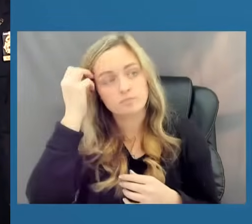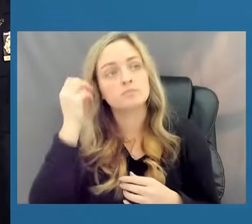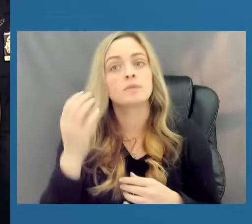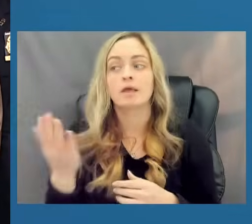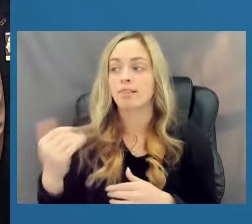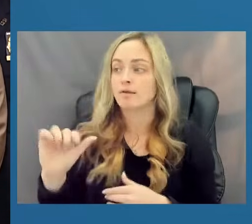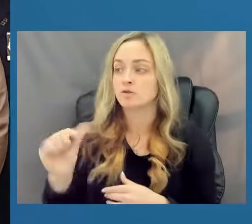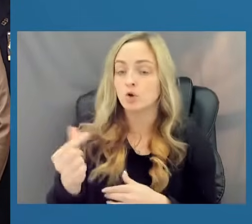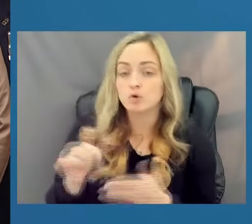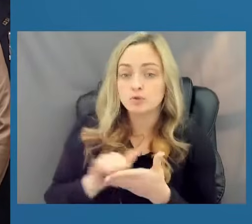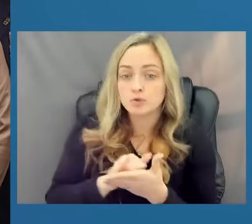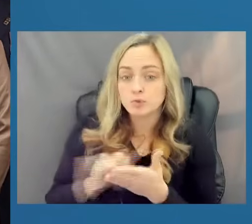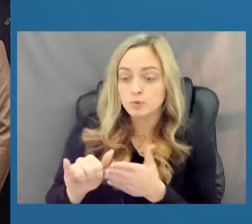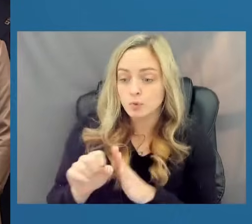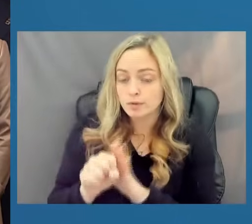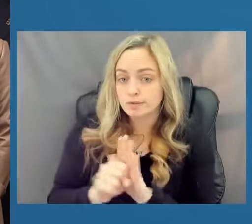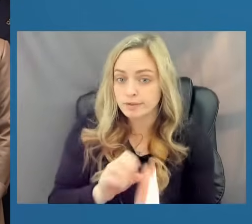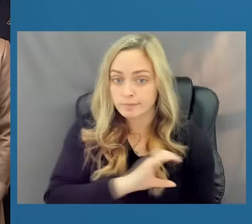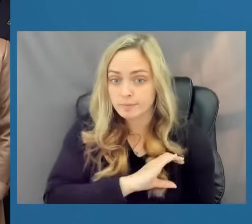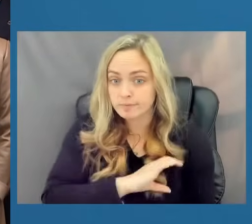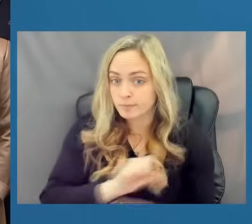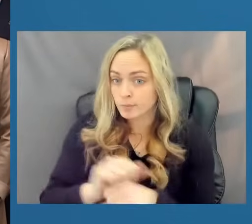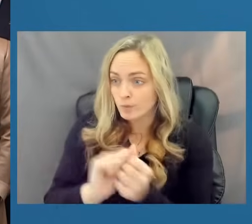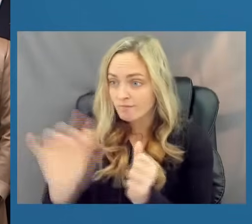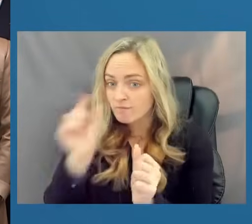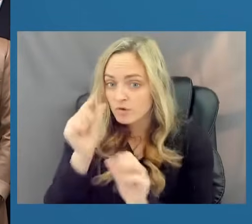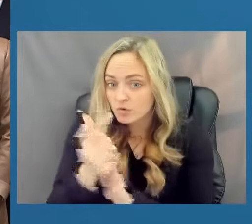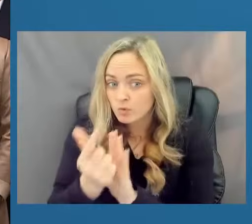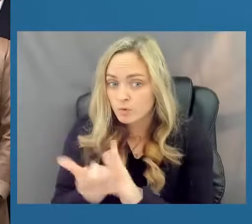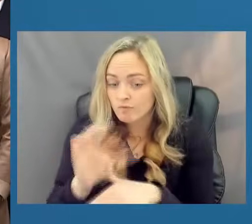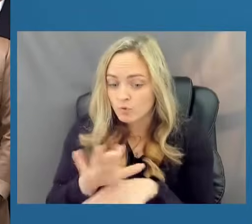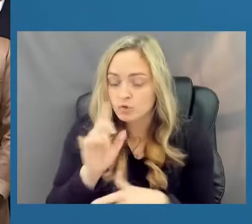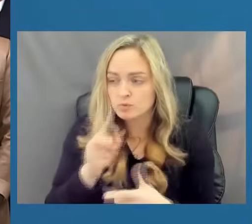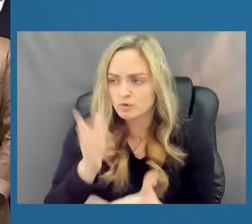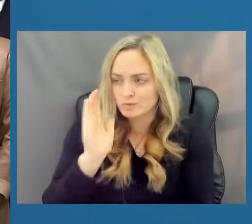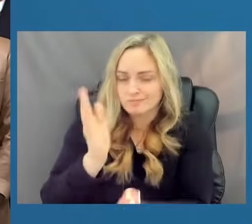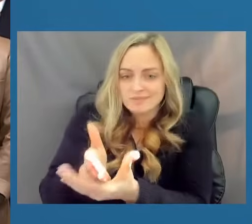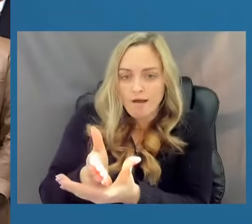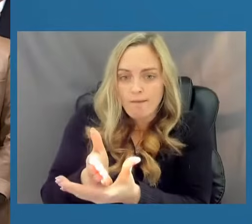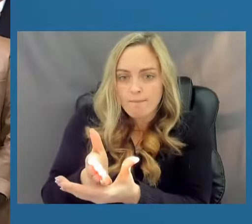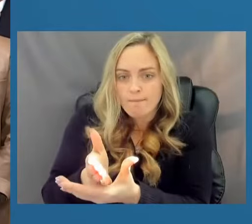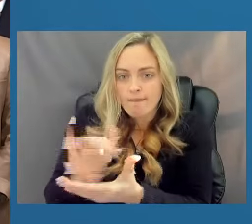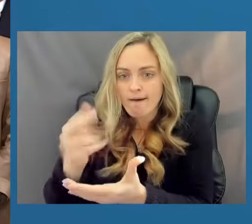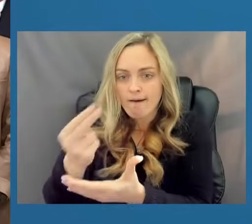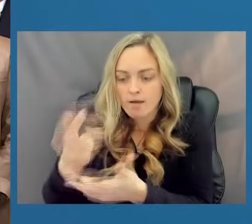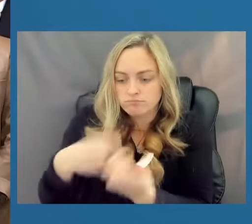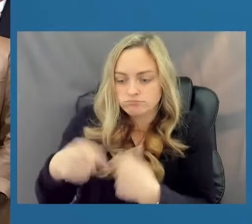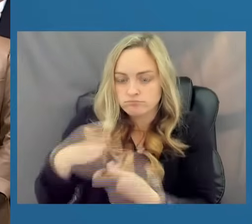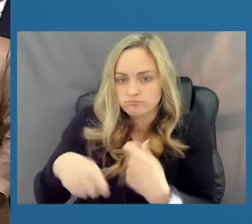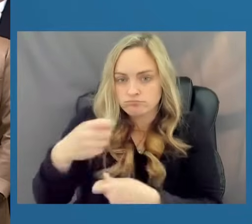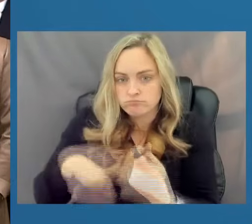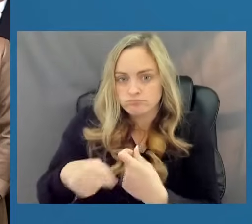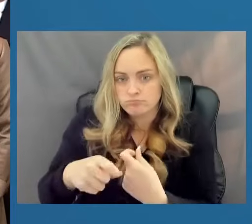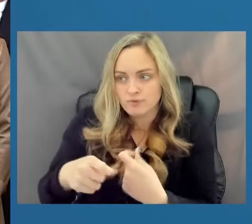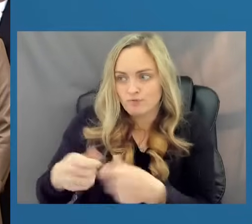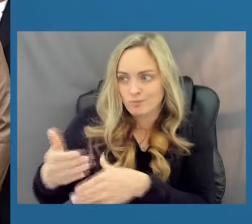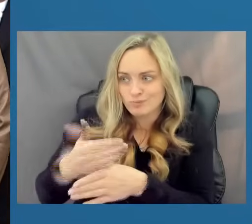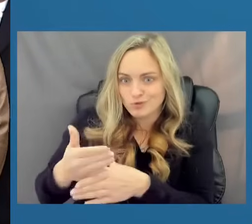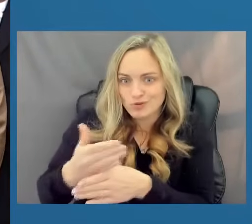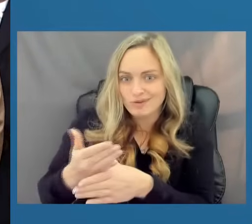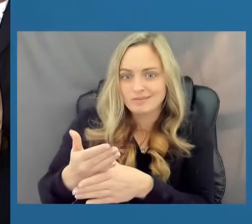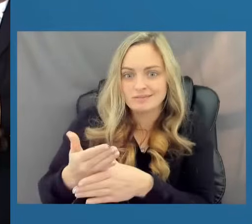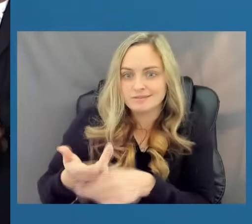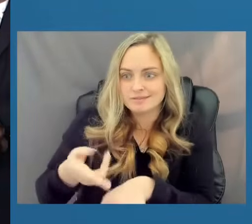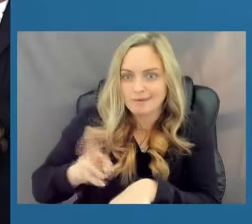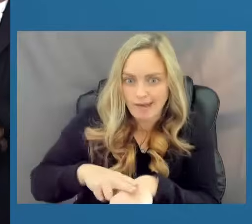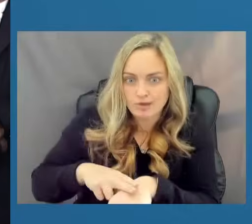New York State Police worked with federal law enforcement to break up a gun smuggling operation run by transnational crimes. That's what we